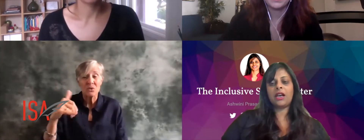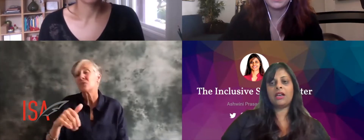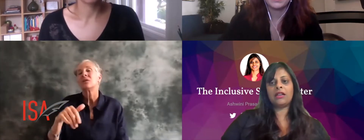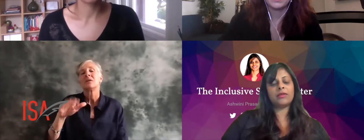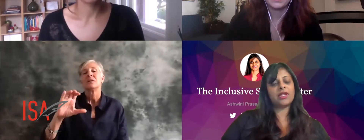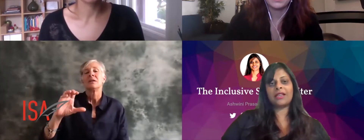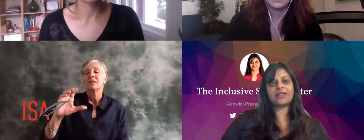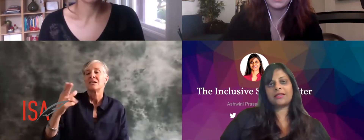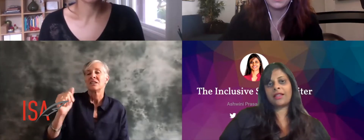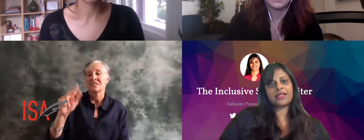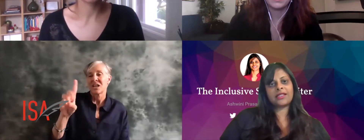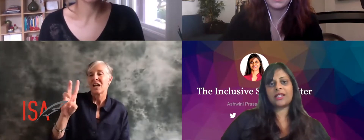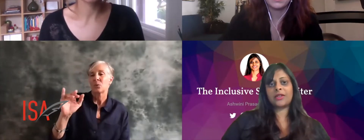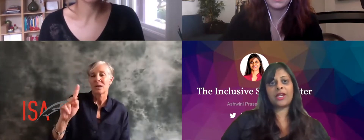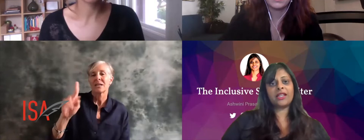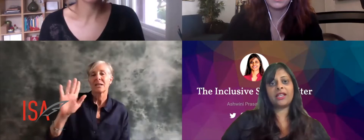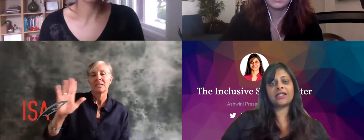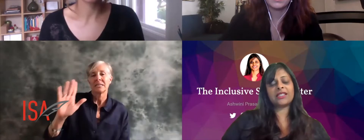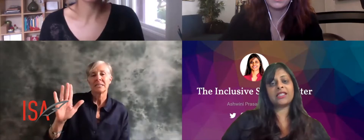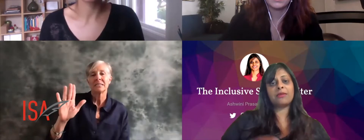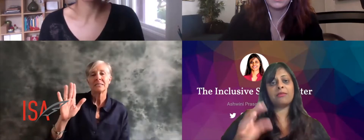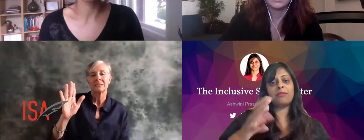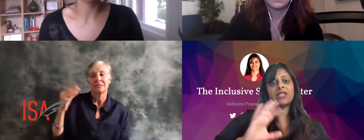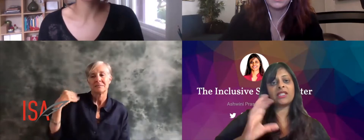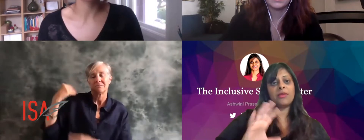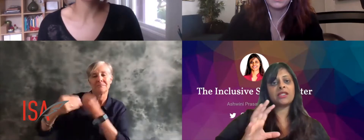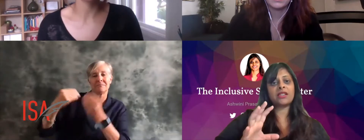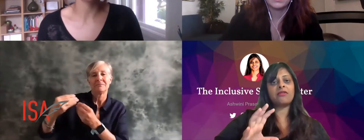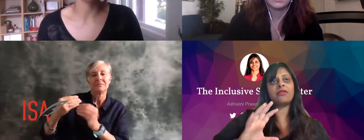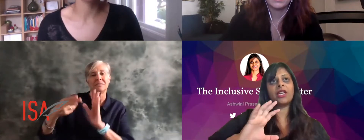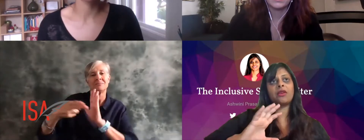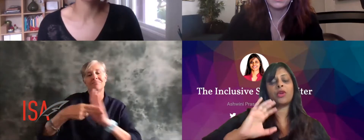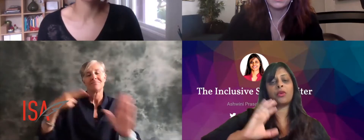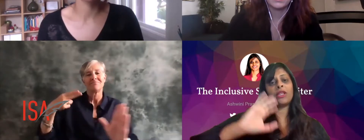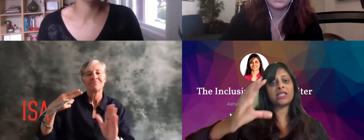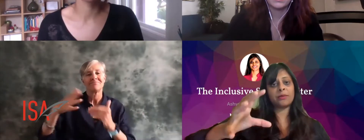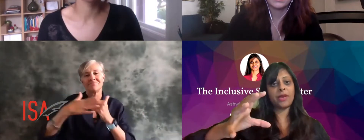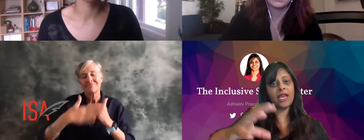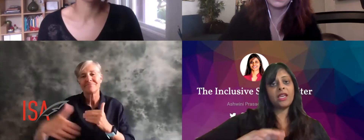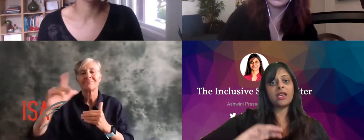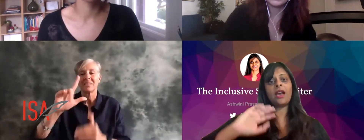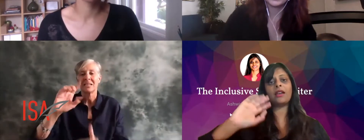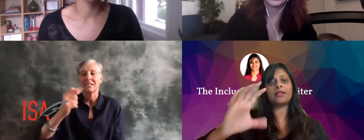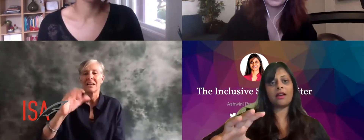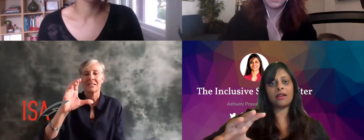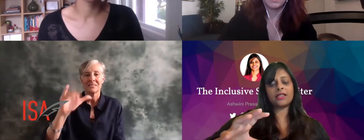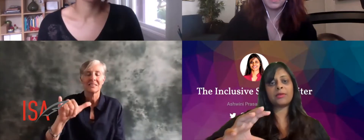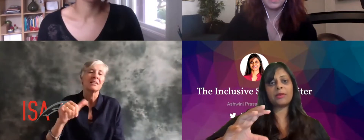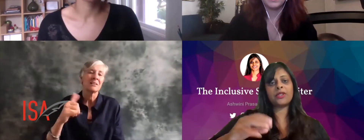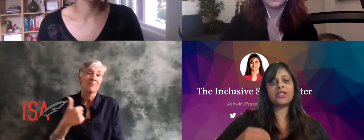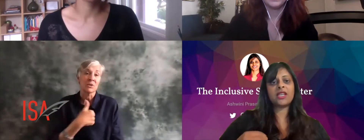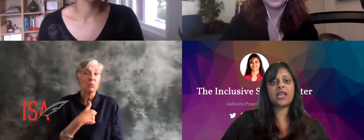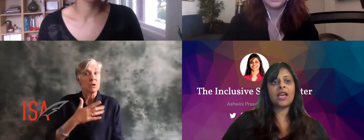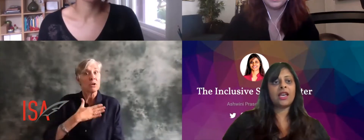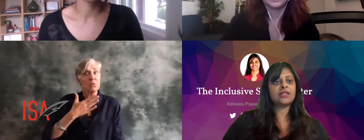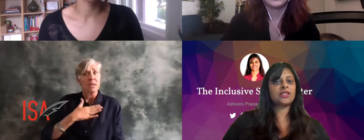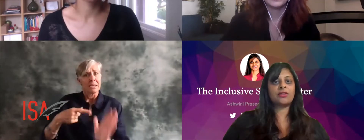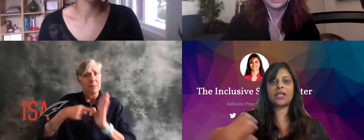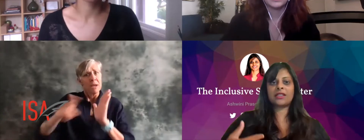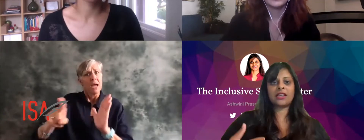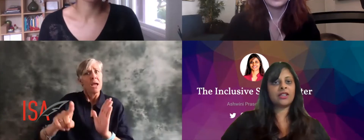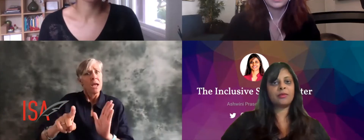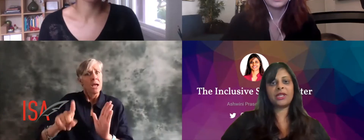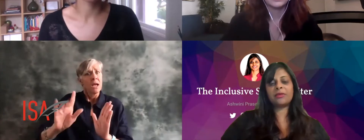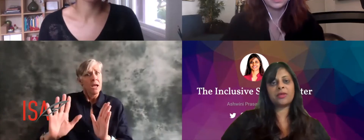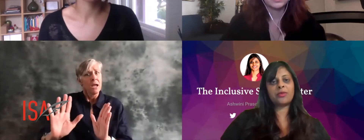left. That's exactly right. And it's a mix of like, we're willing to pay as audience members. And